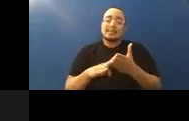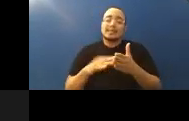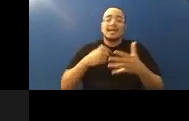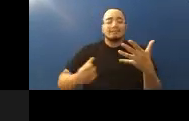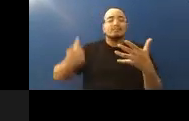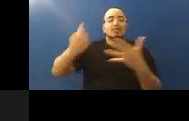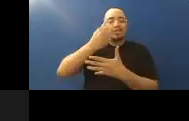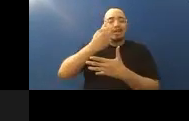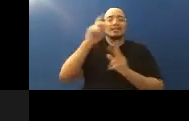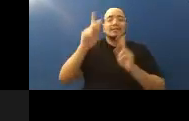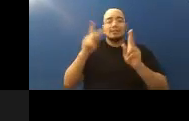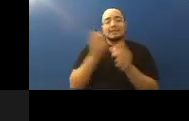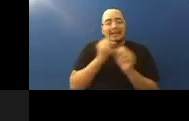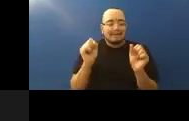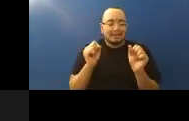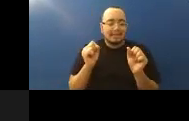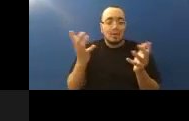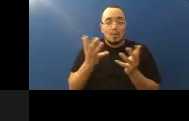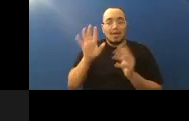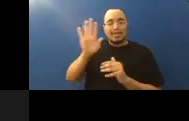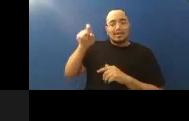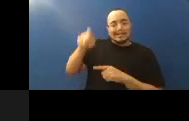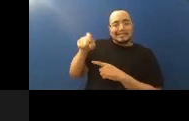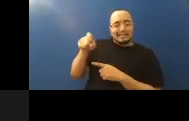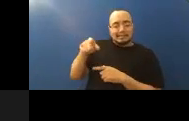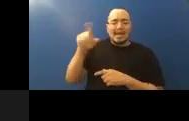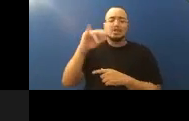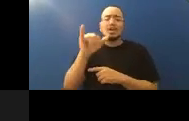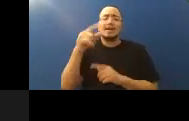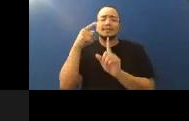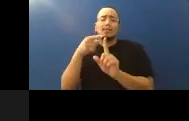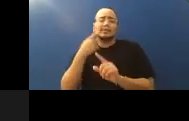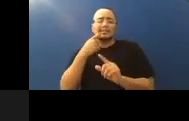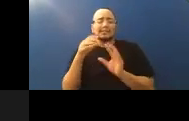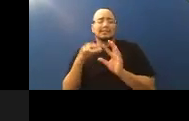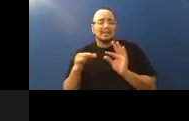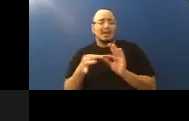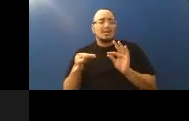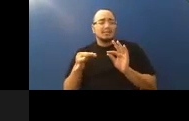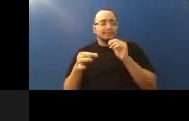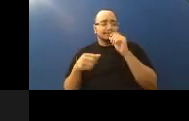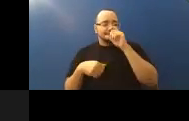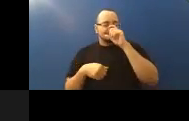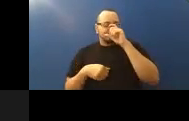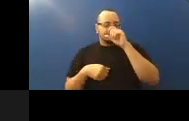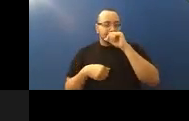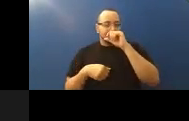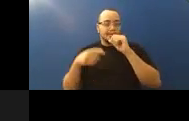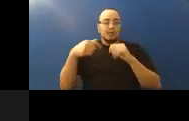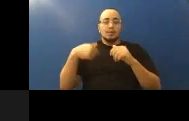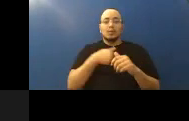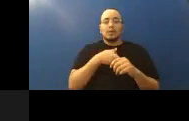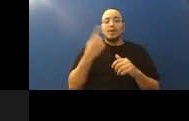safe. And I think to Johnny's point earlier, you know, right, like that decenters patriarchy,